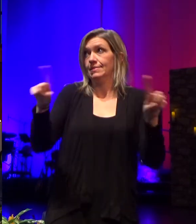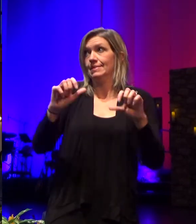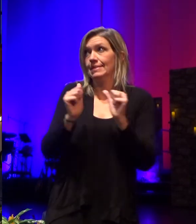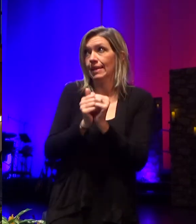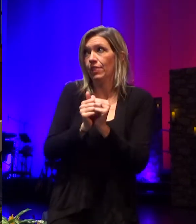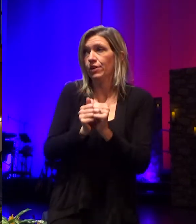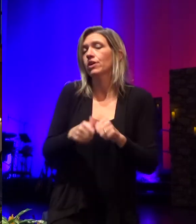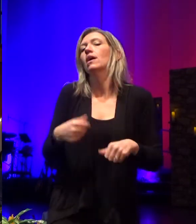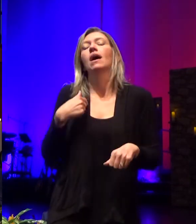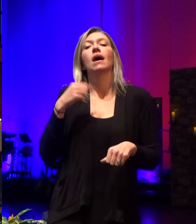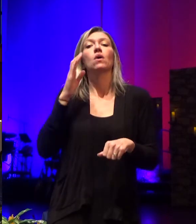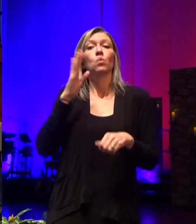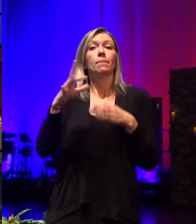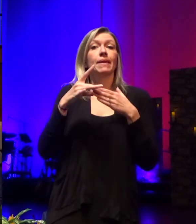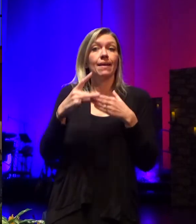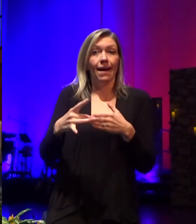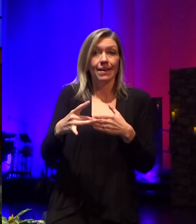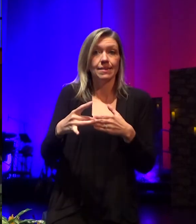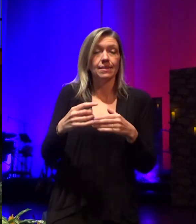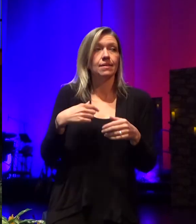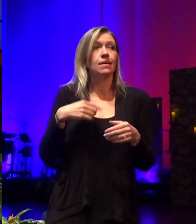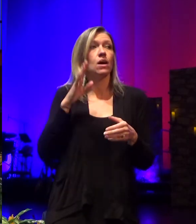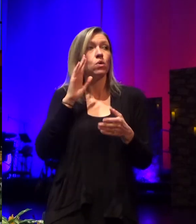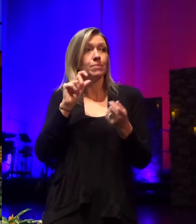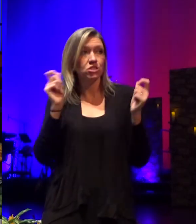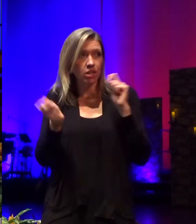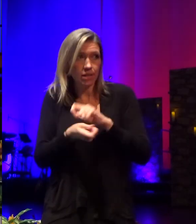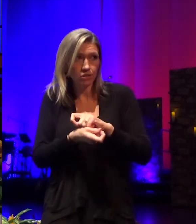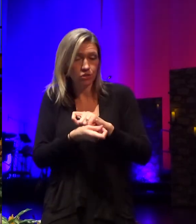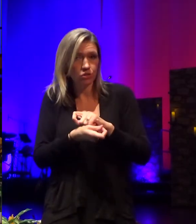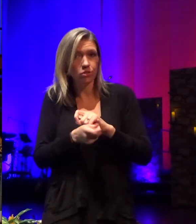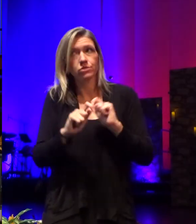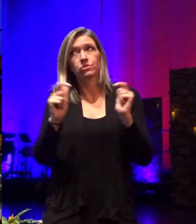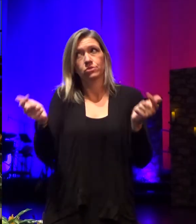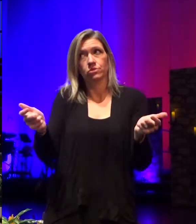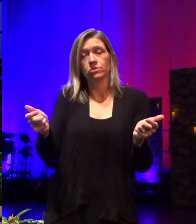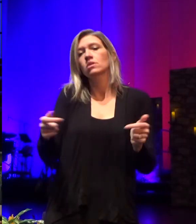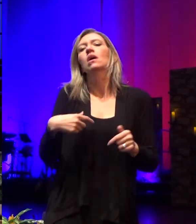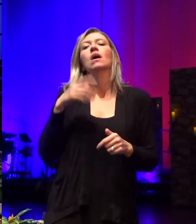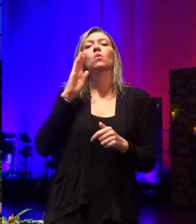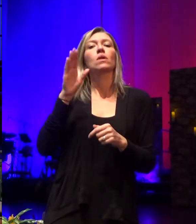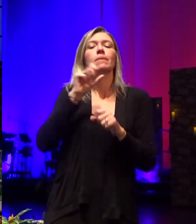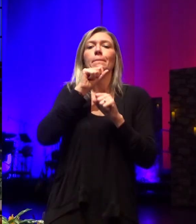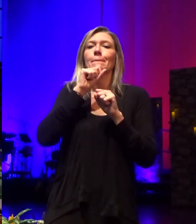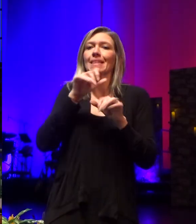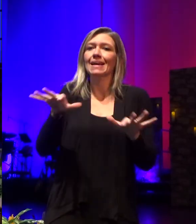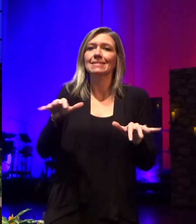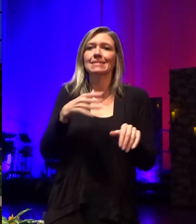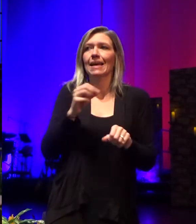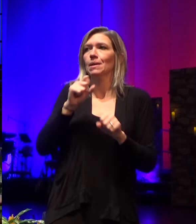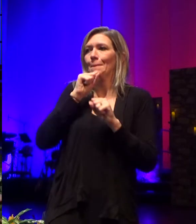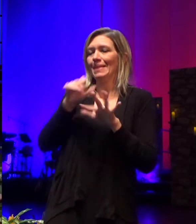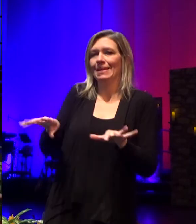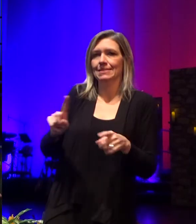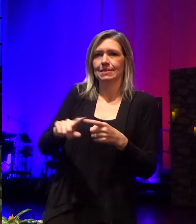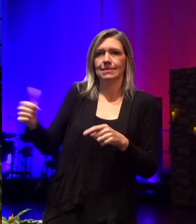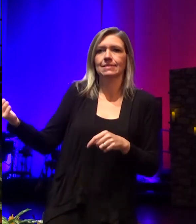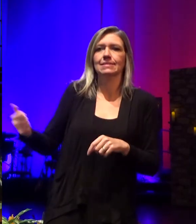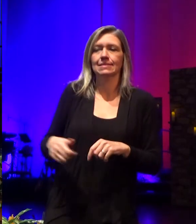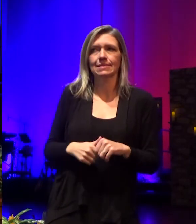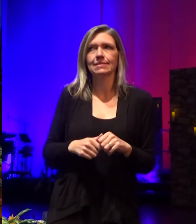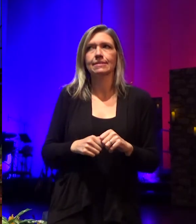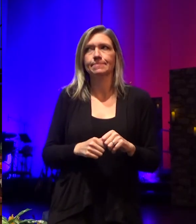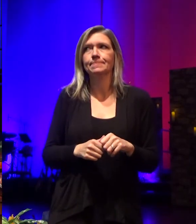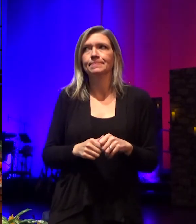be guided. I will be changed. I will be blessed and a blessing.